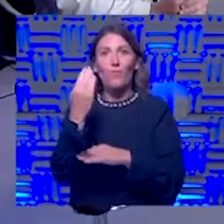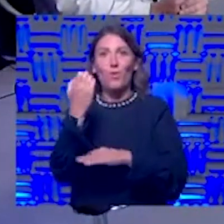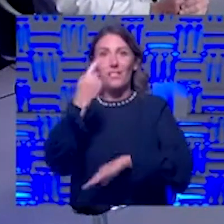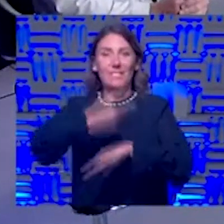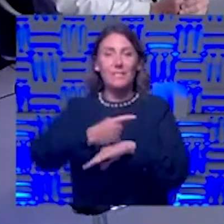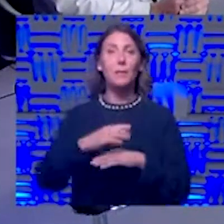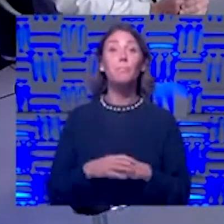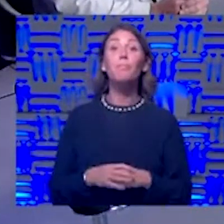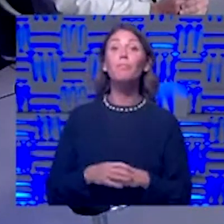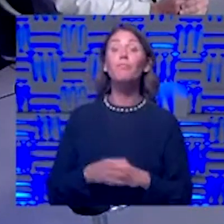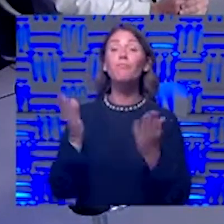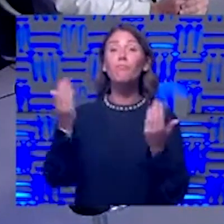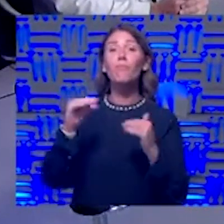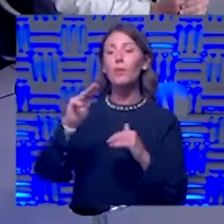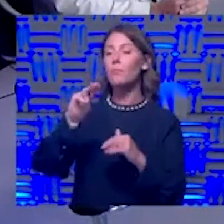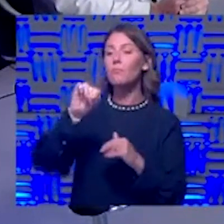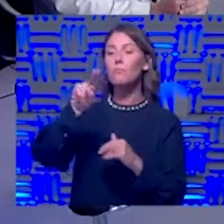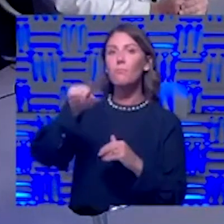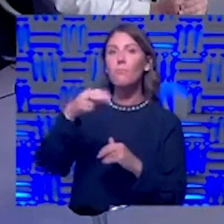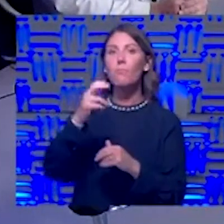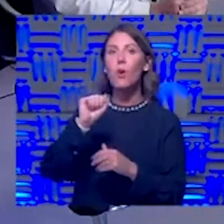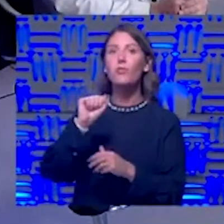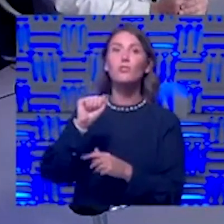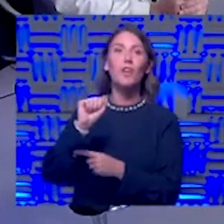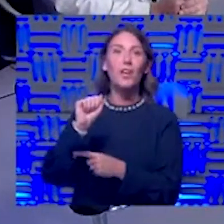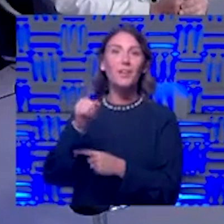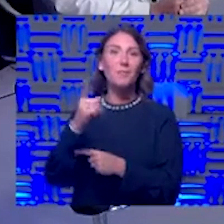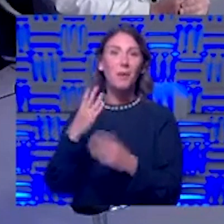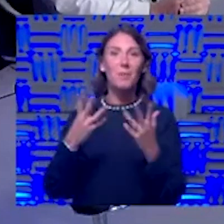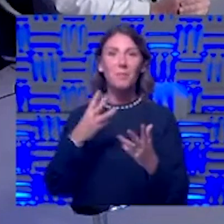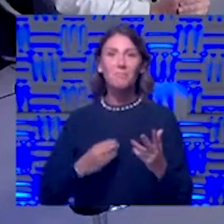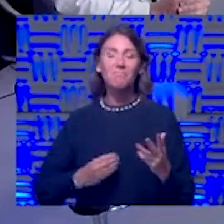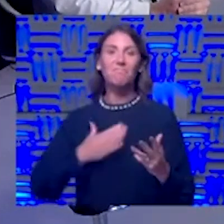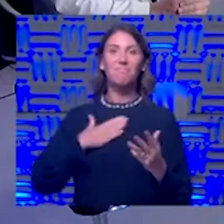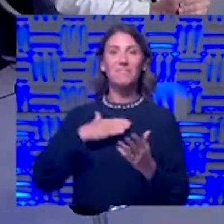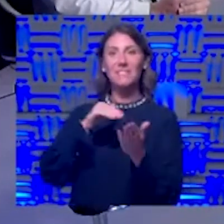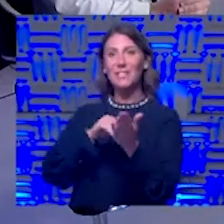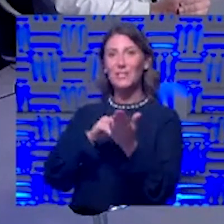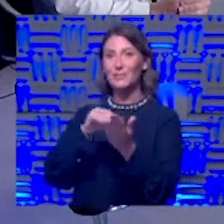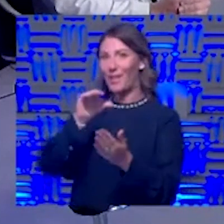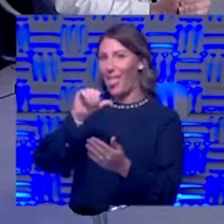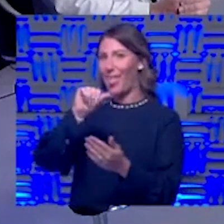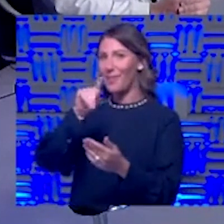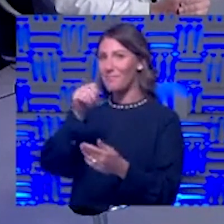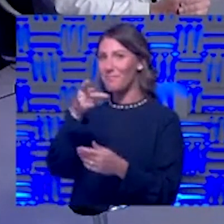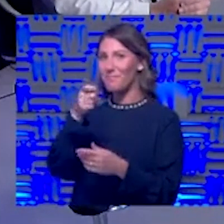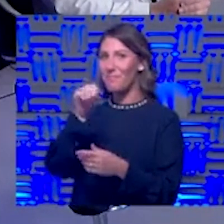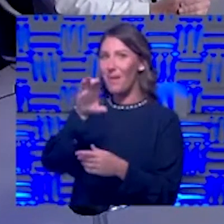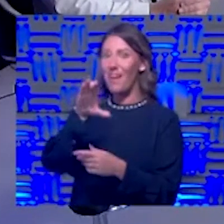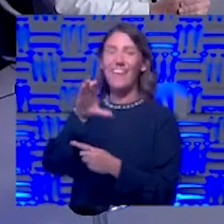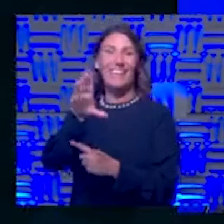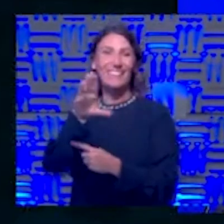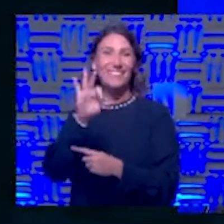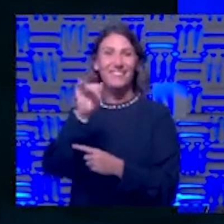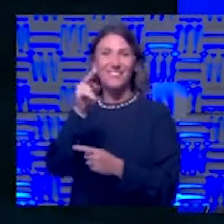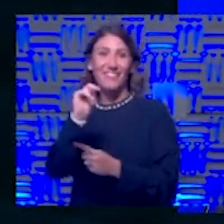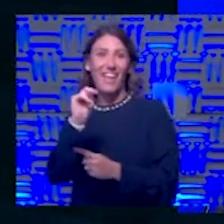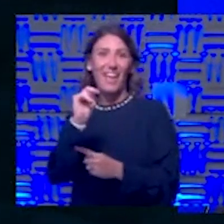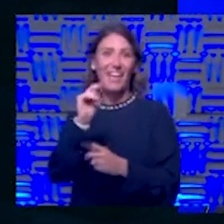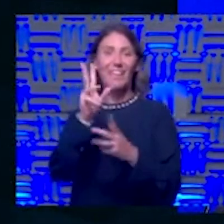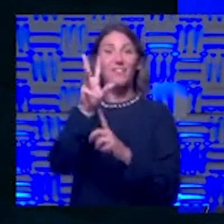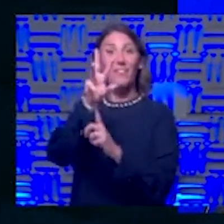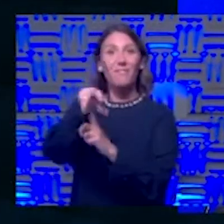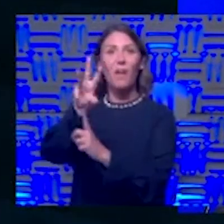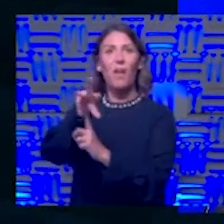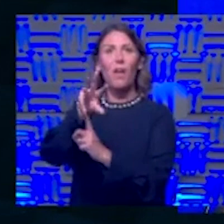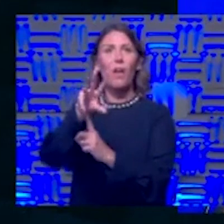All right, Marcia wants to know, she may be inspired by Dr. Ellerbeck's fan, but she wants to know, how does an oscillating fan